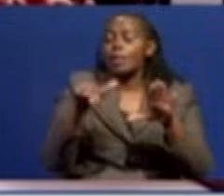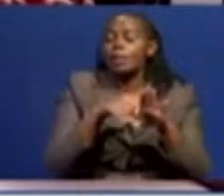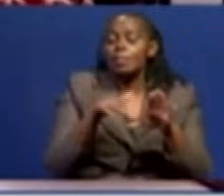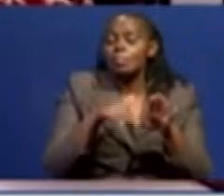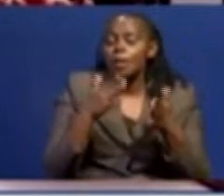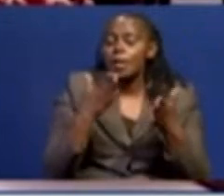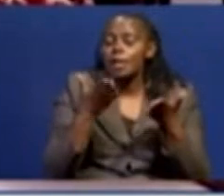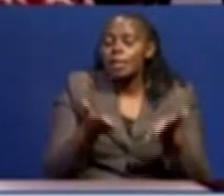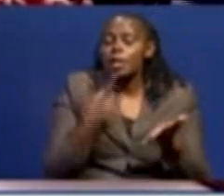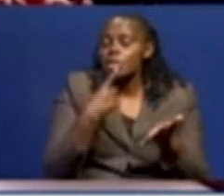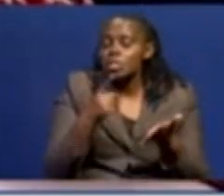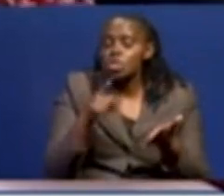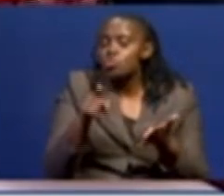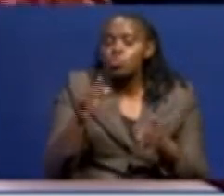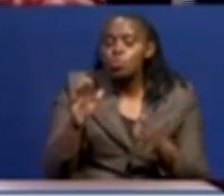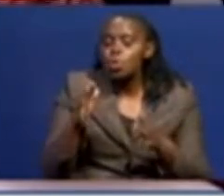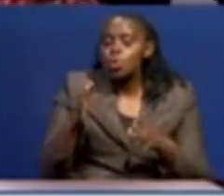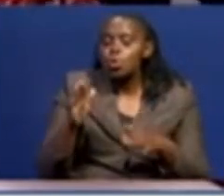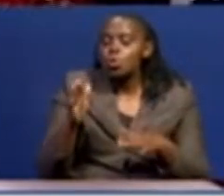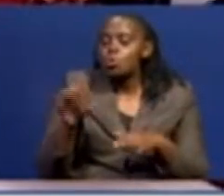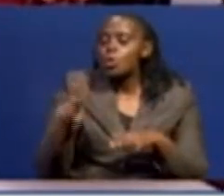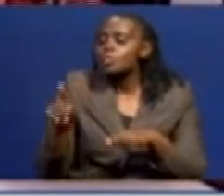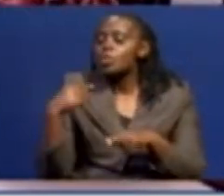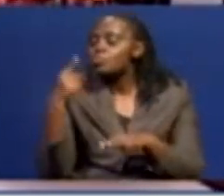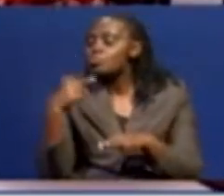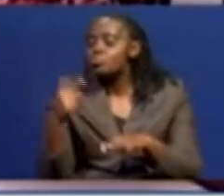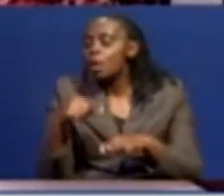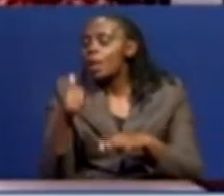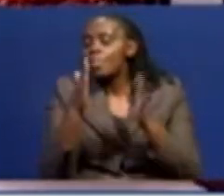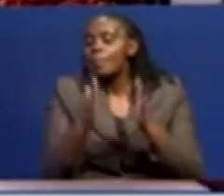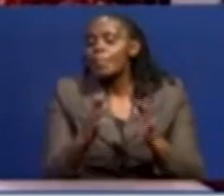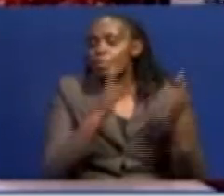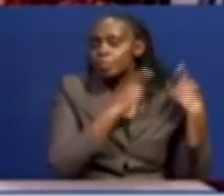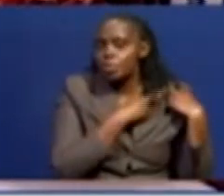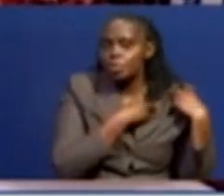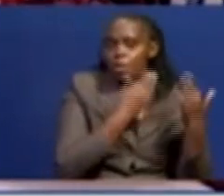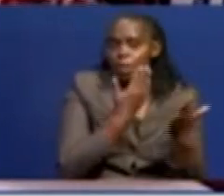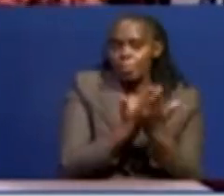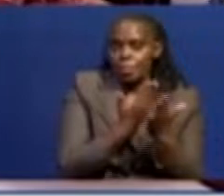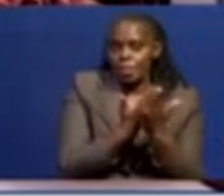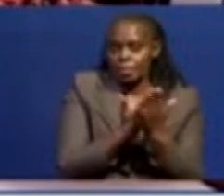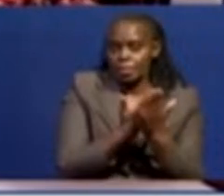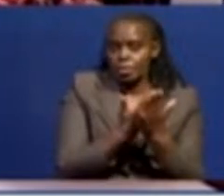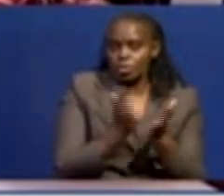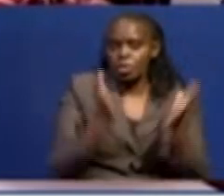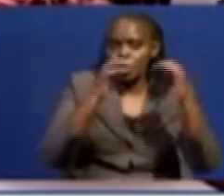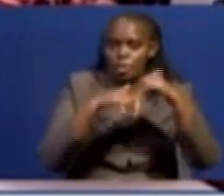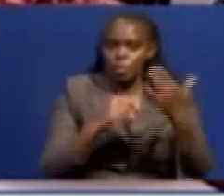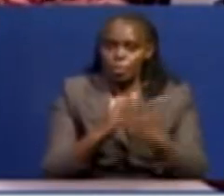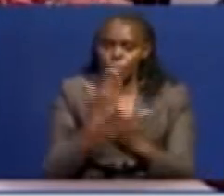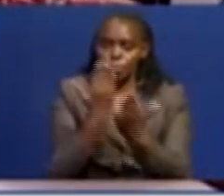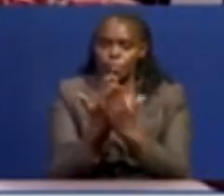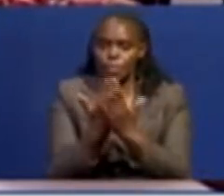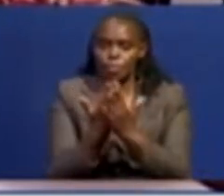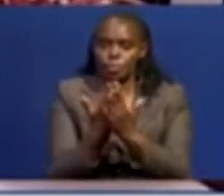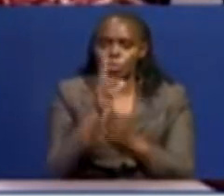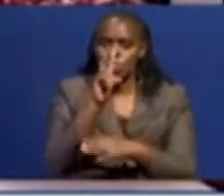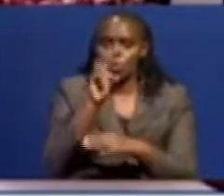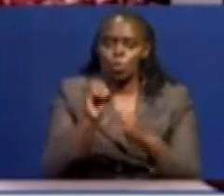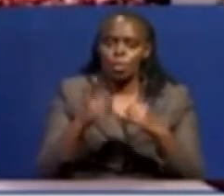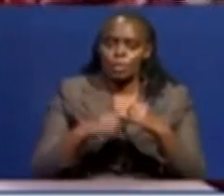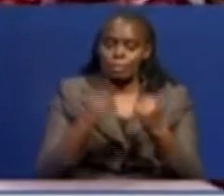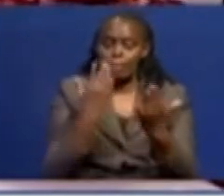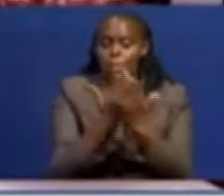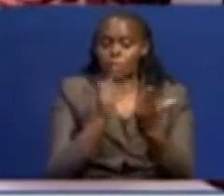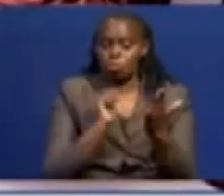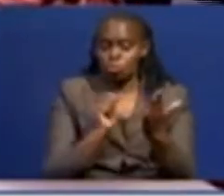the members of the public now saying, if it is not you, then there is somebody else. And they petitioned the County Assembly through this petition